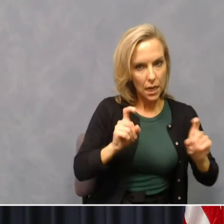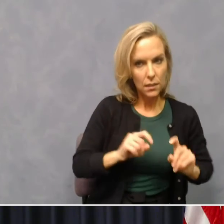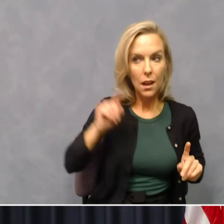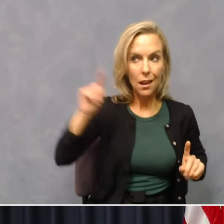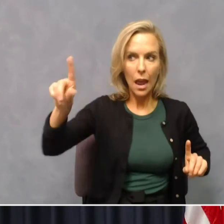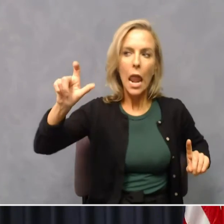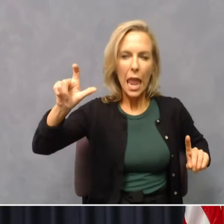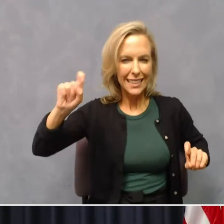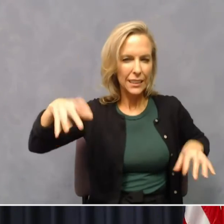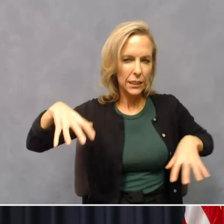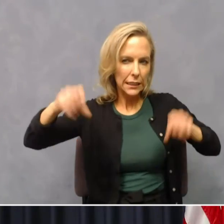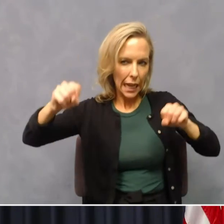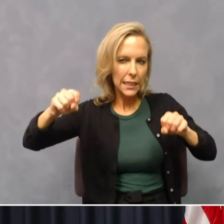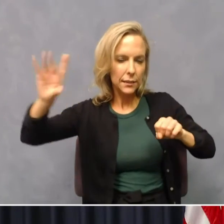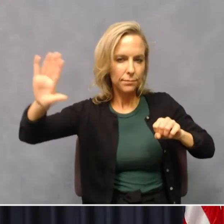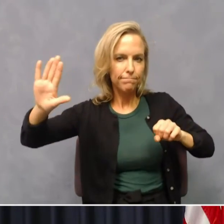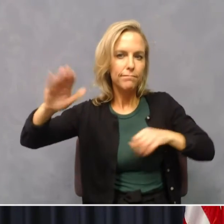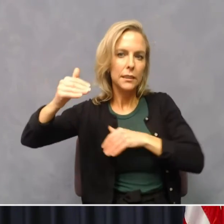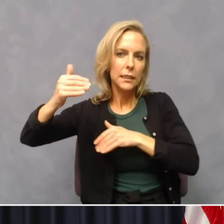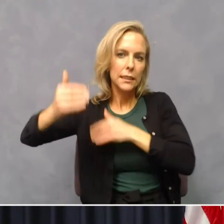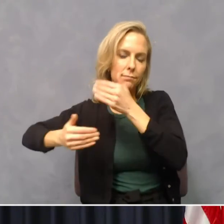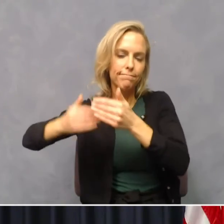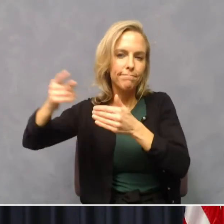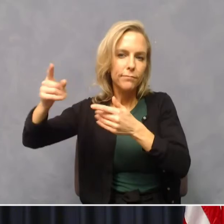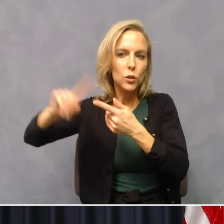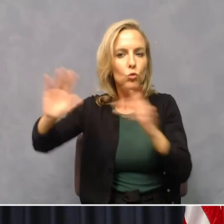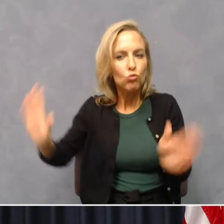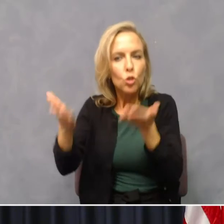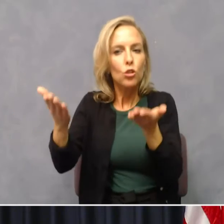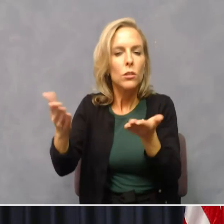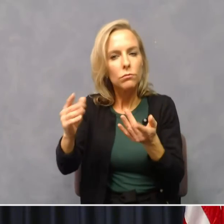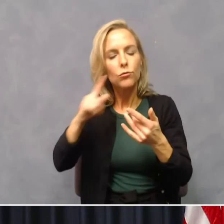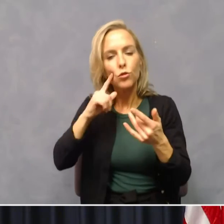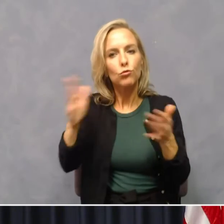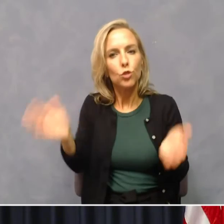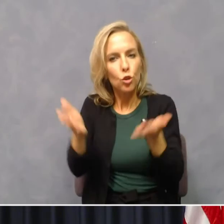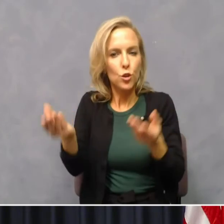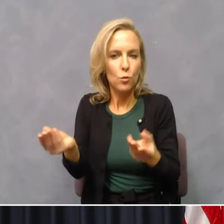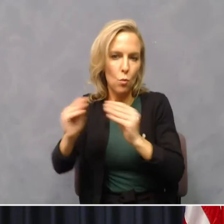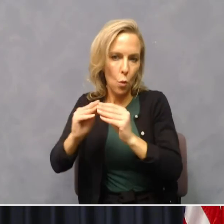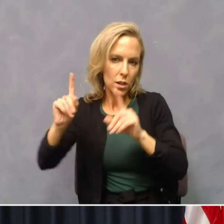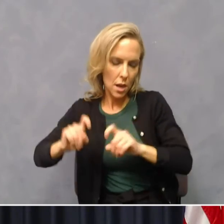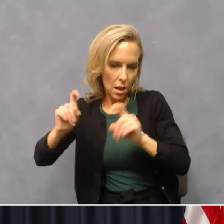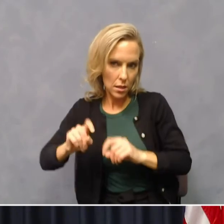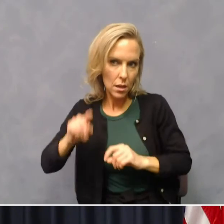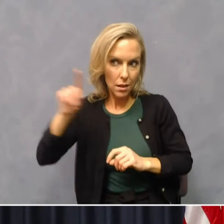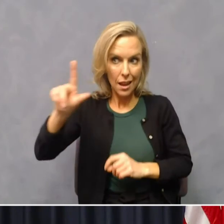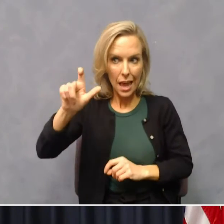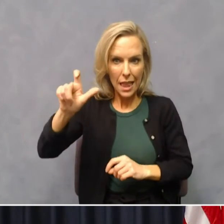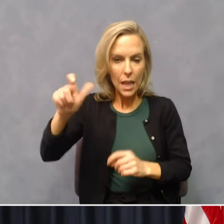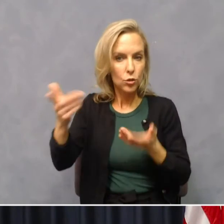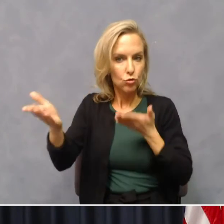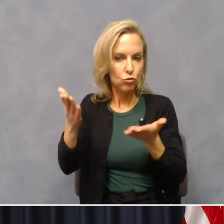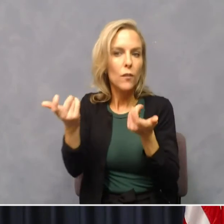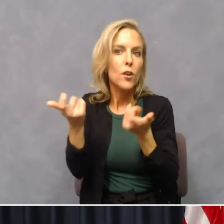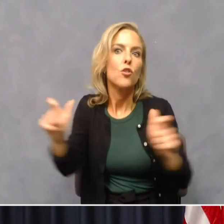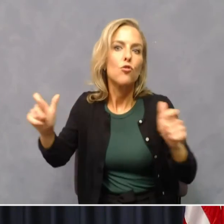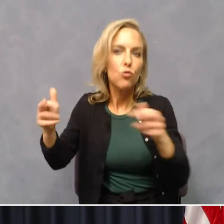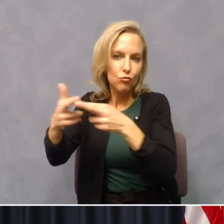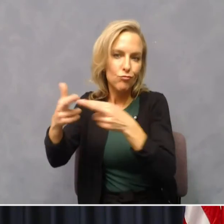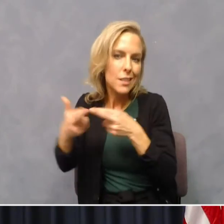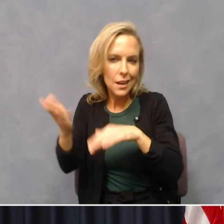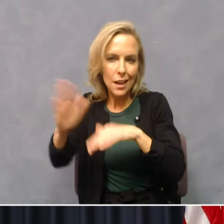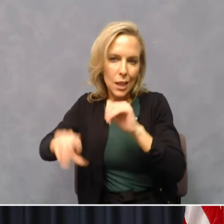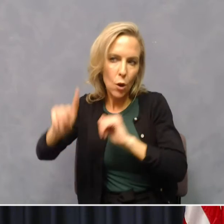locally they're taking steps to encourage more testing. And Lexington served a much larger region than just the